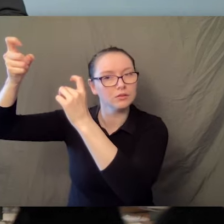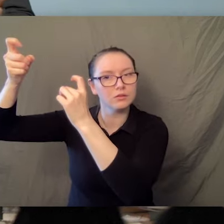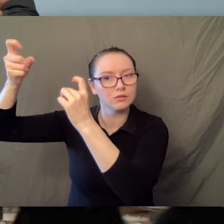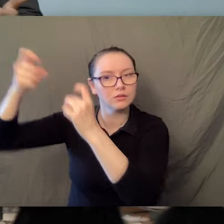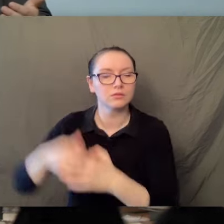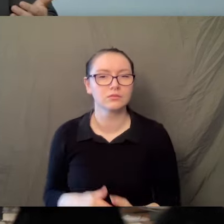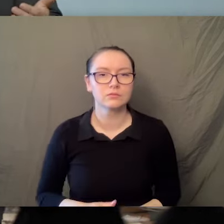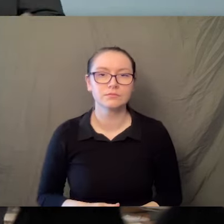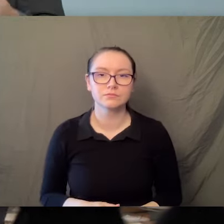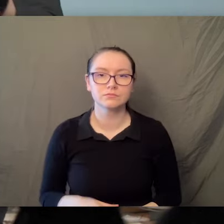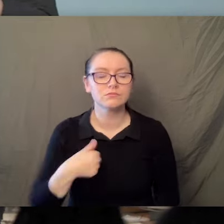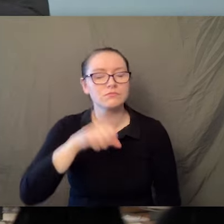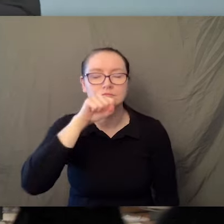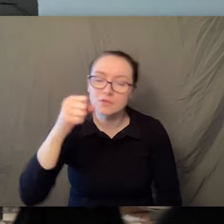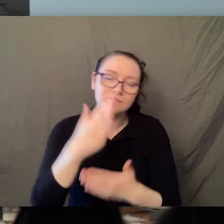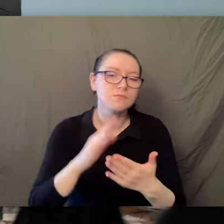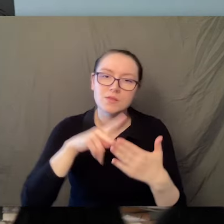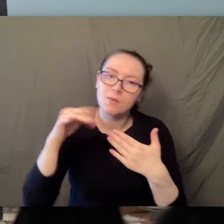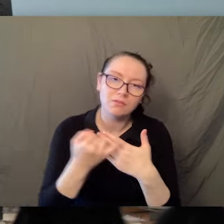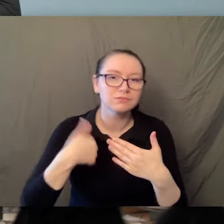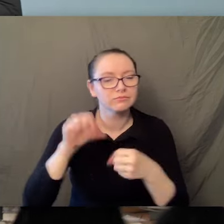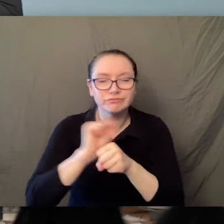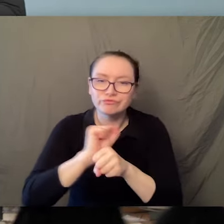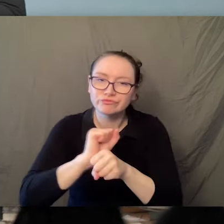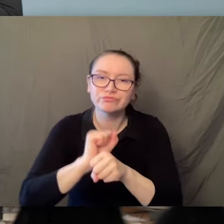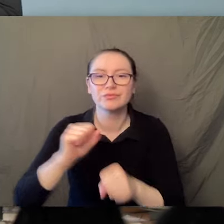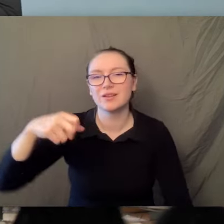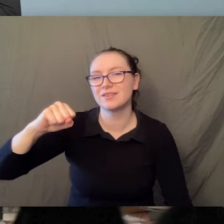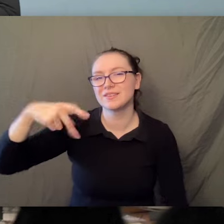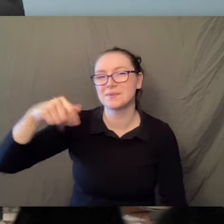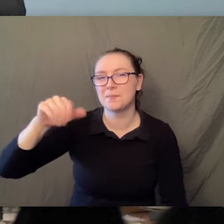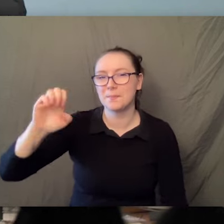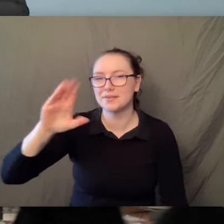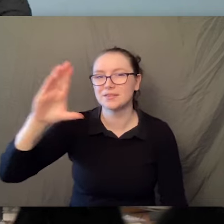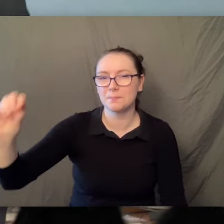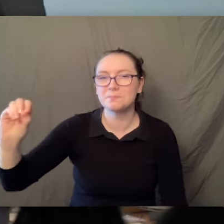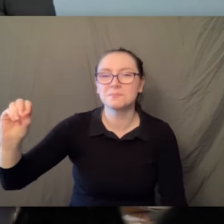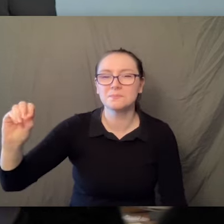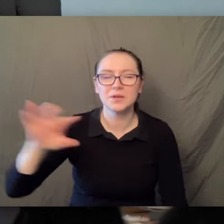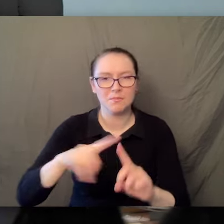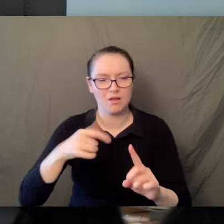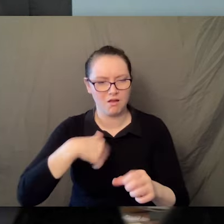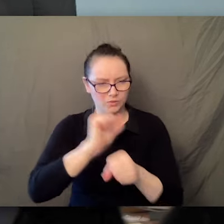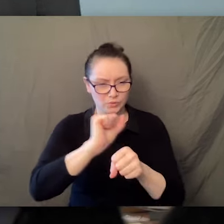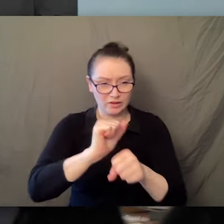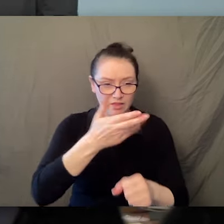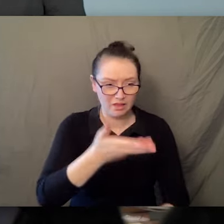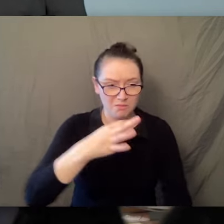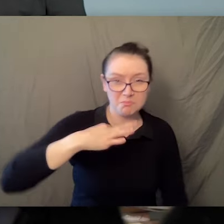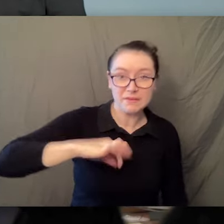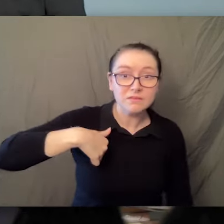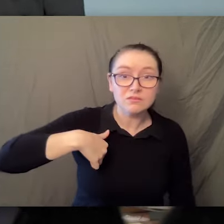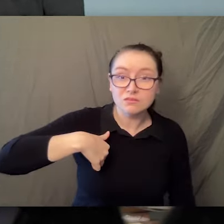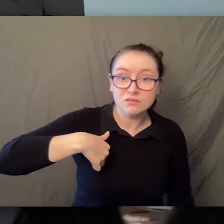tomorrow, and that's okay. I loved the projects I got to work on and the people I worked with in my 20s at the big space company. But in my case,